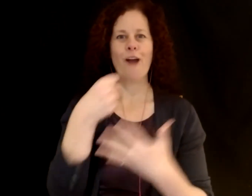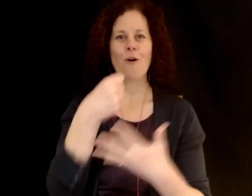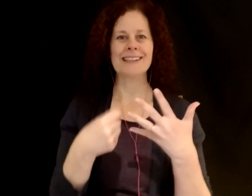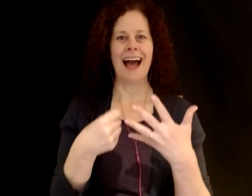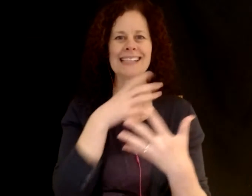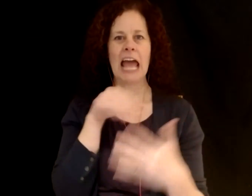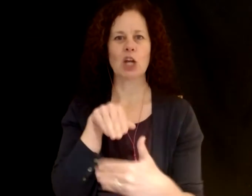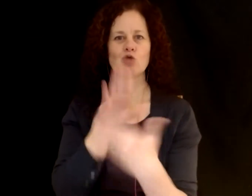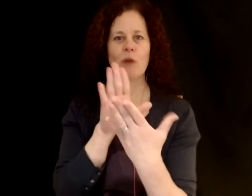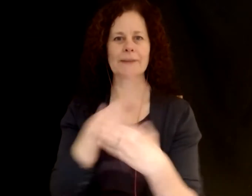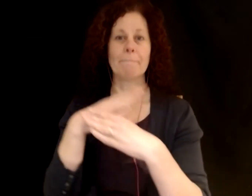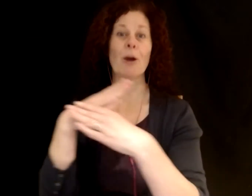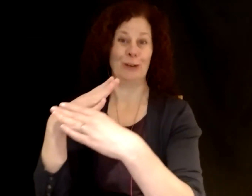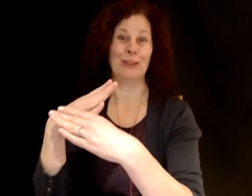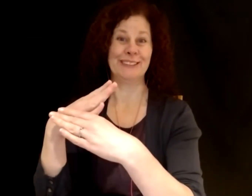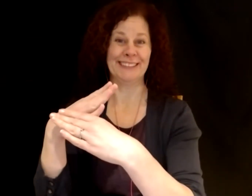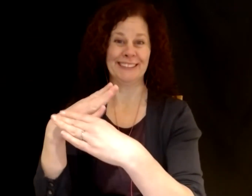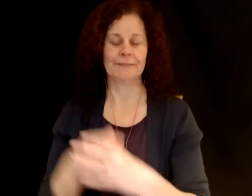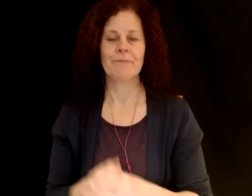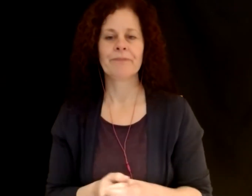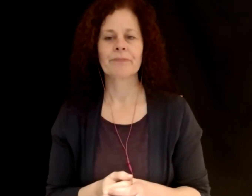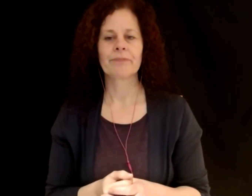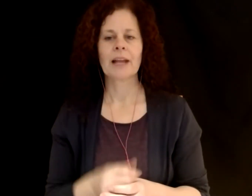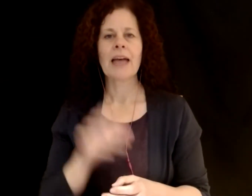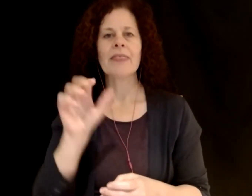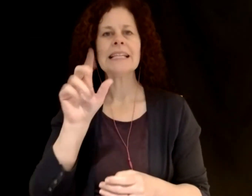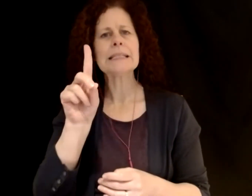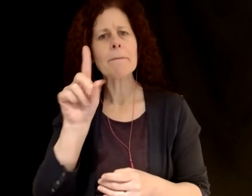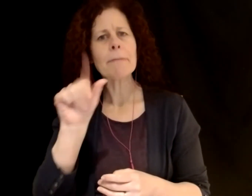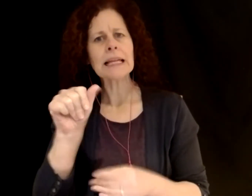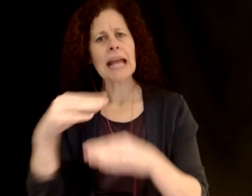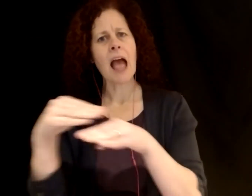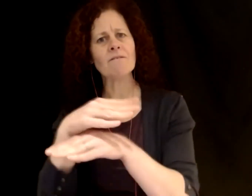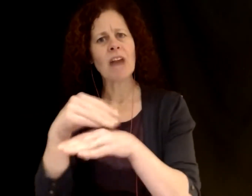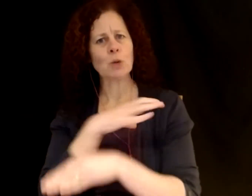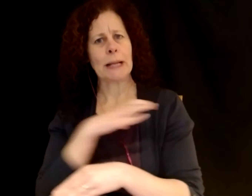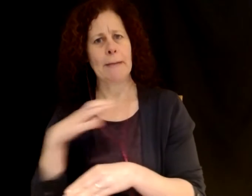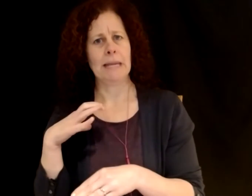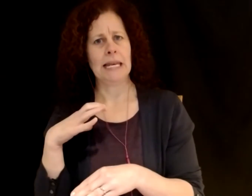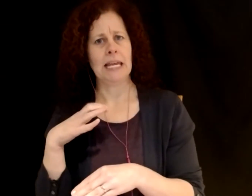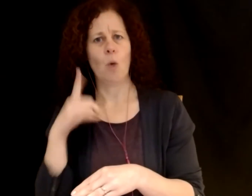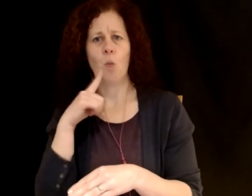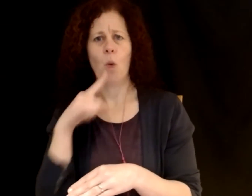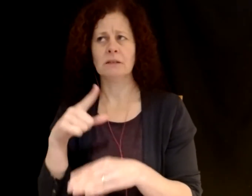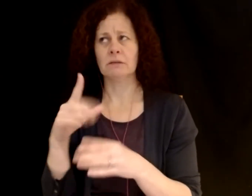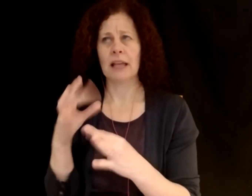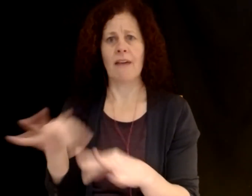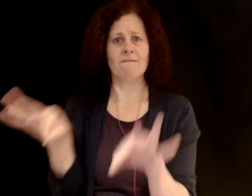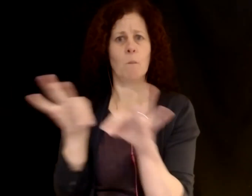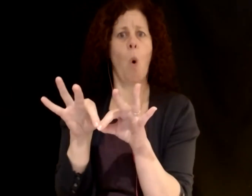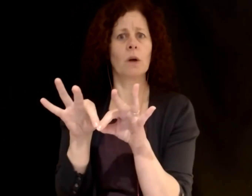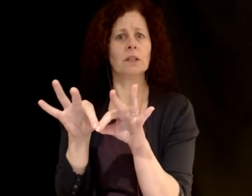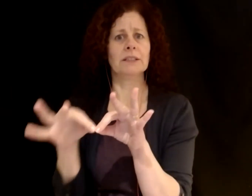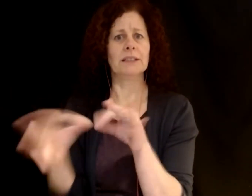In other words, the Disability Advisory Committee was valued and engaged in the process to arrive at the priorities that they felt